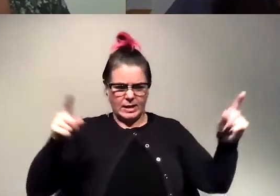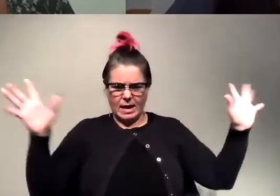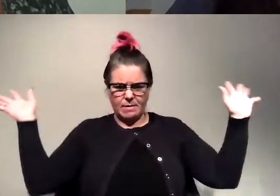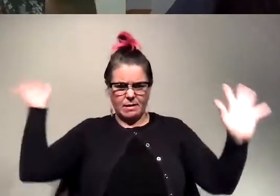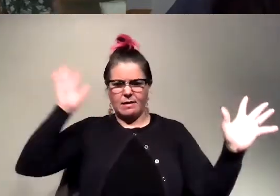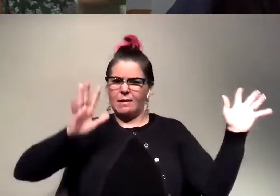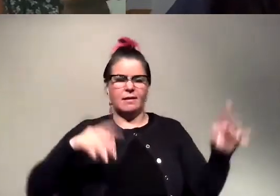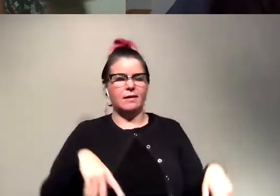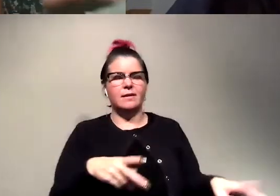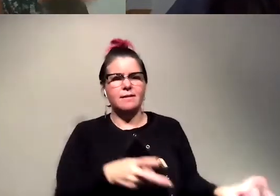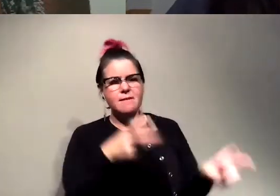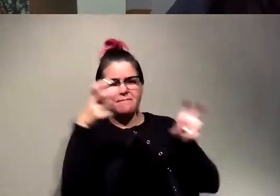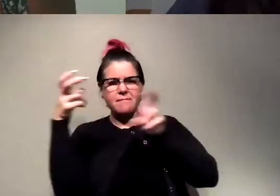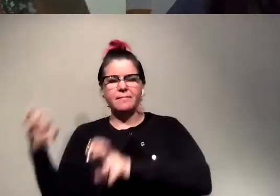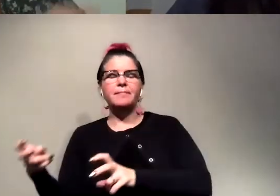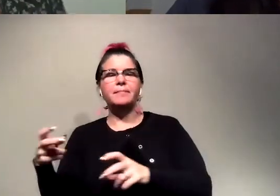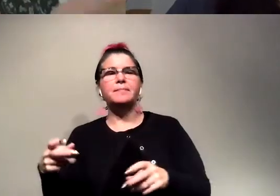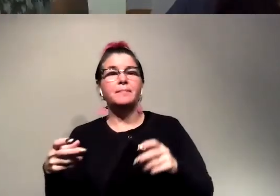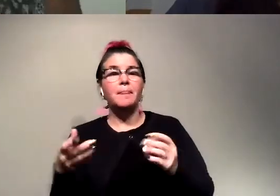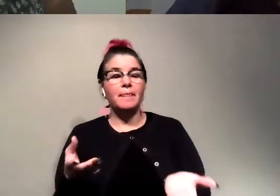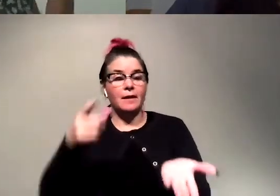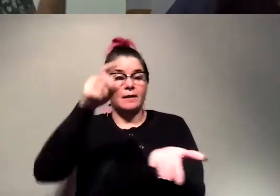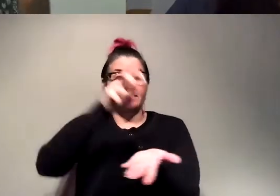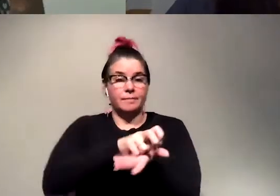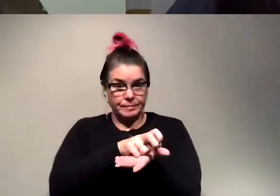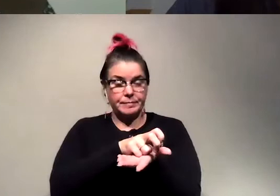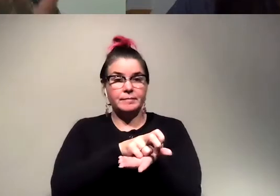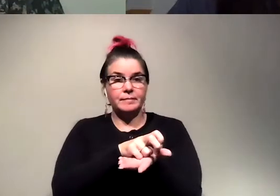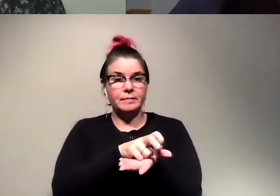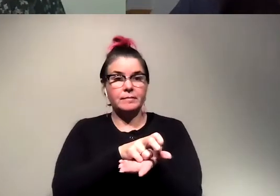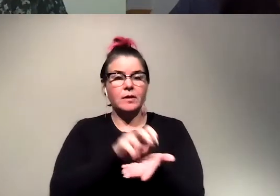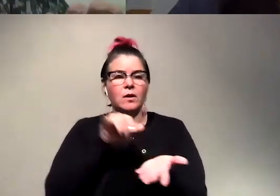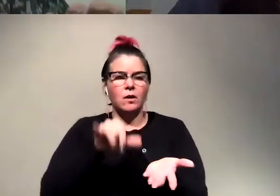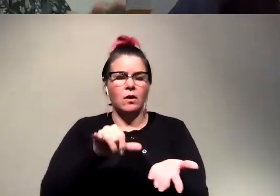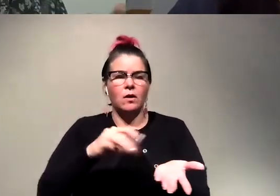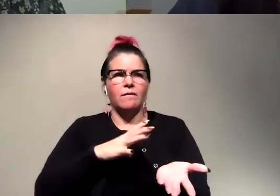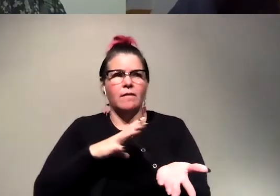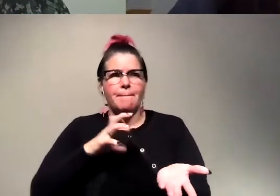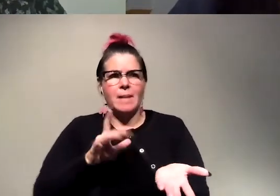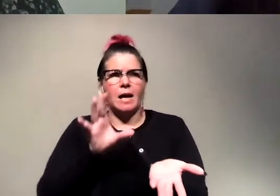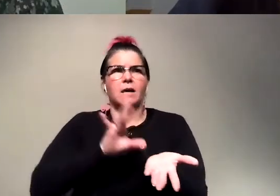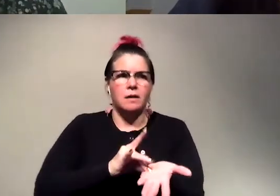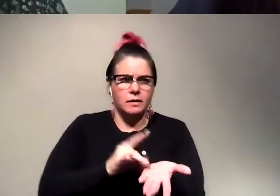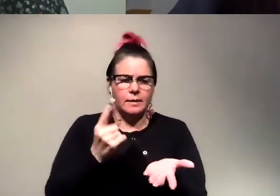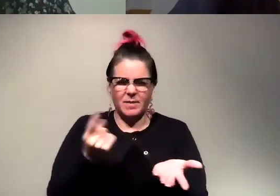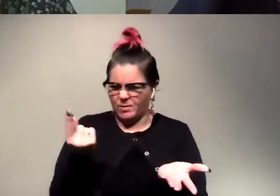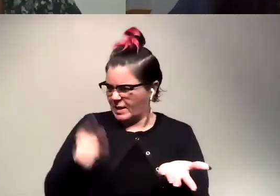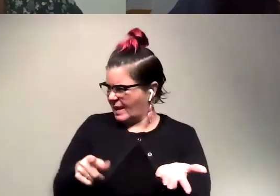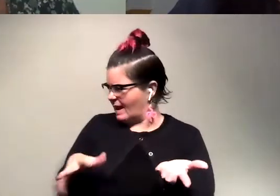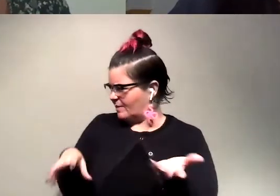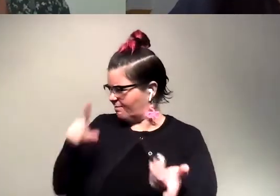weird. And then when you get get them on your hand, they're like, oh, okay, I'm back on the ground. What is happening